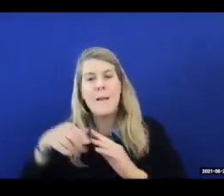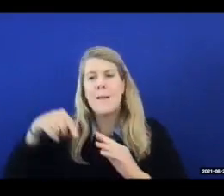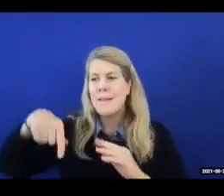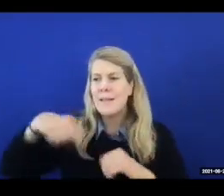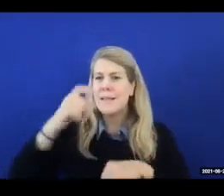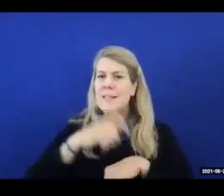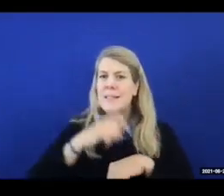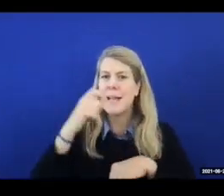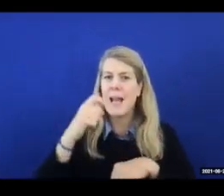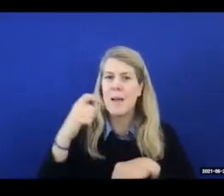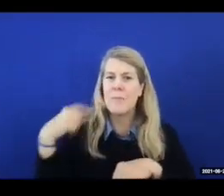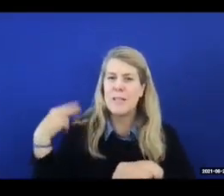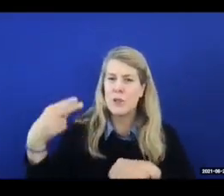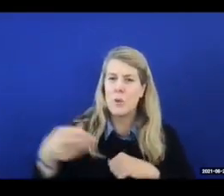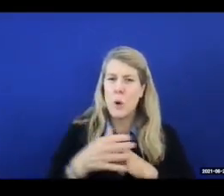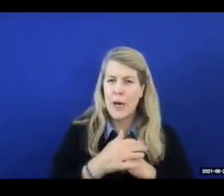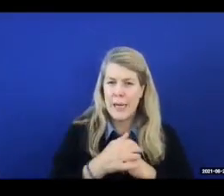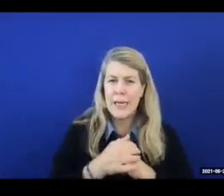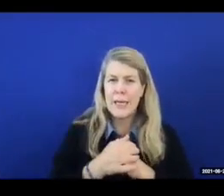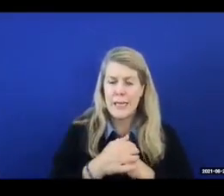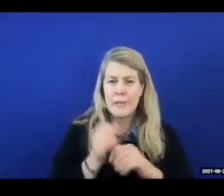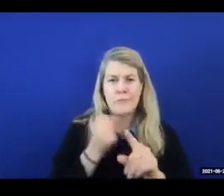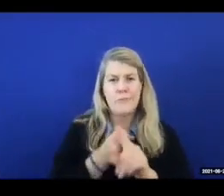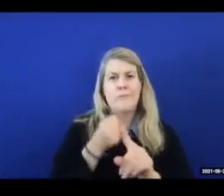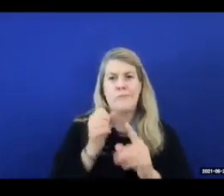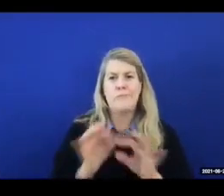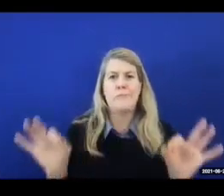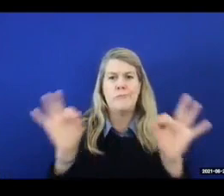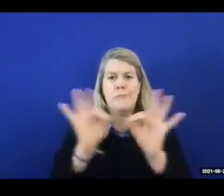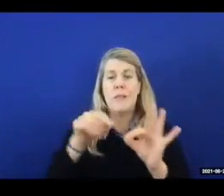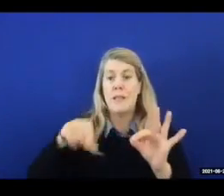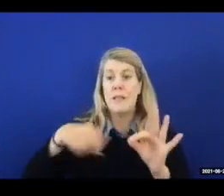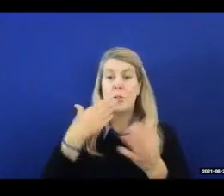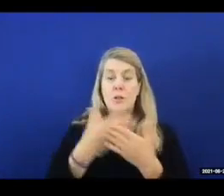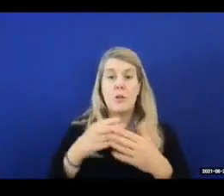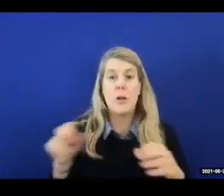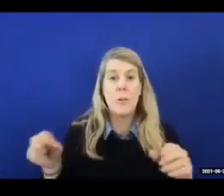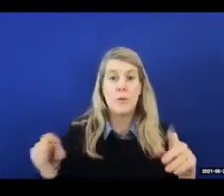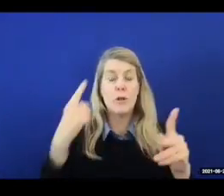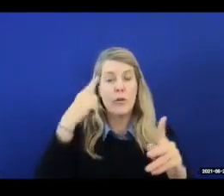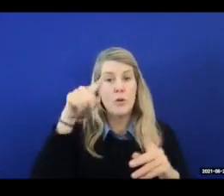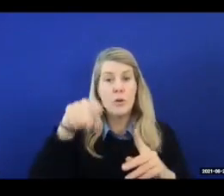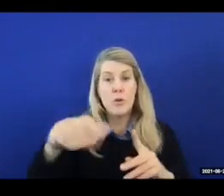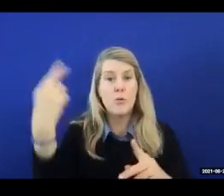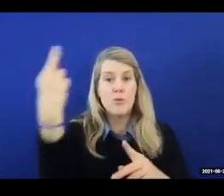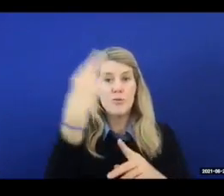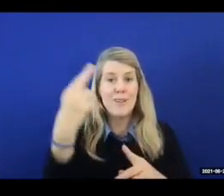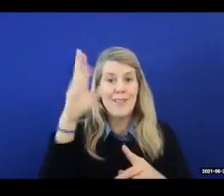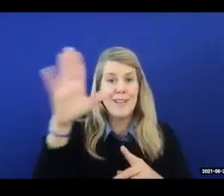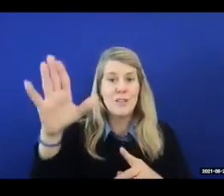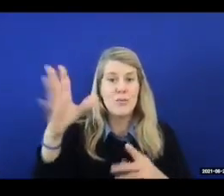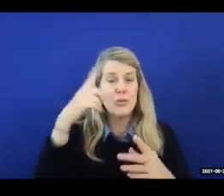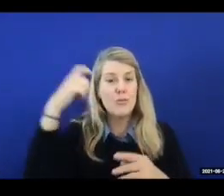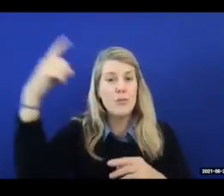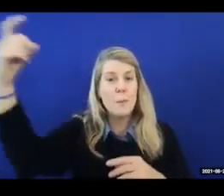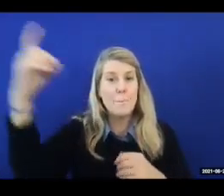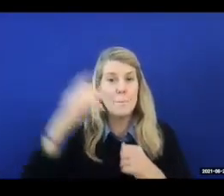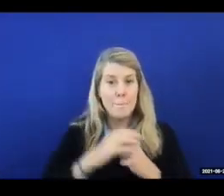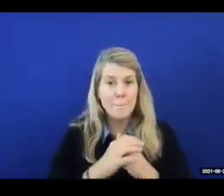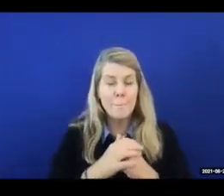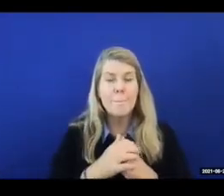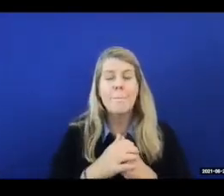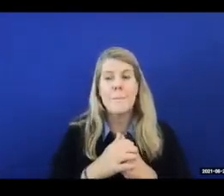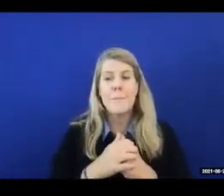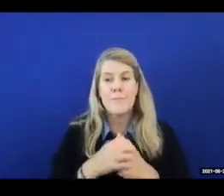find ourselves at during the moment of your graduation is a ripe opportunity for you to realize your dreams, make your careers,